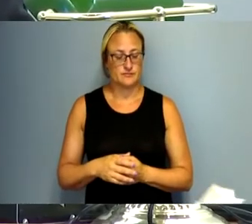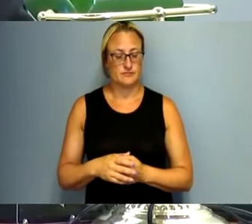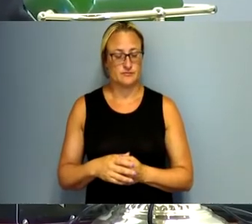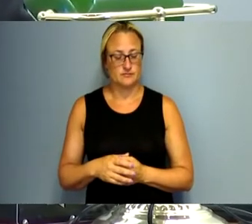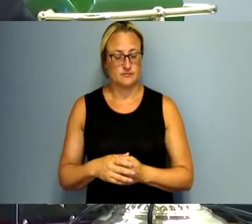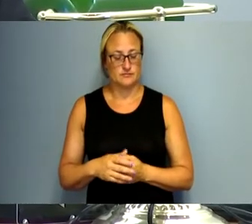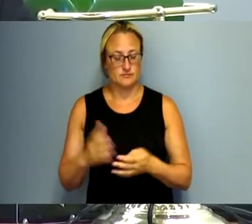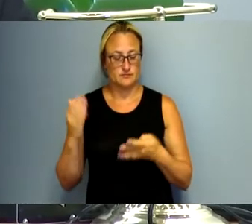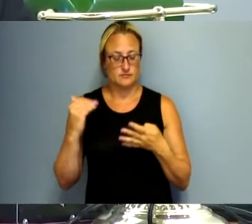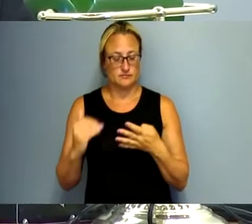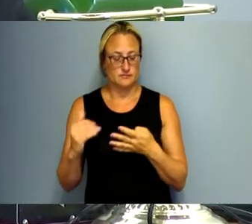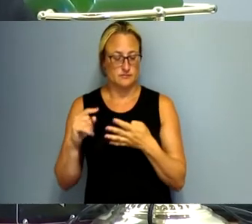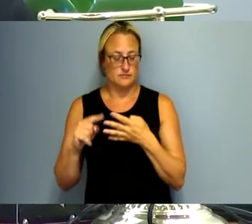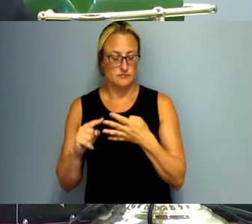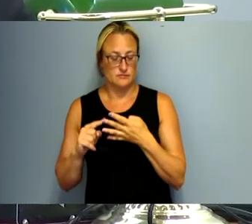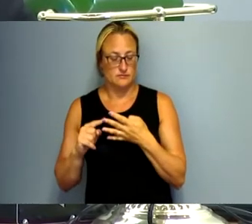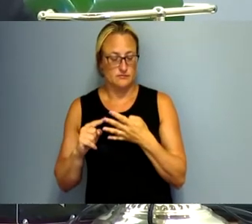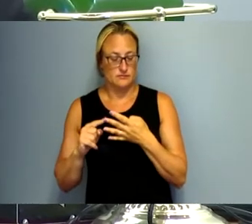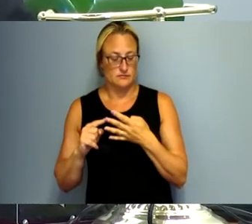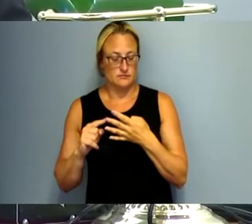Also